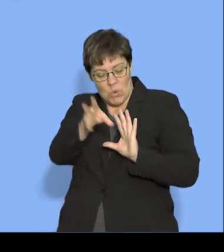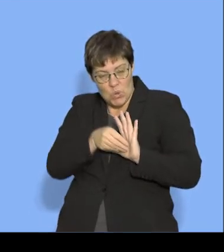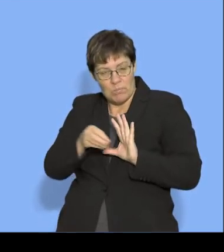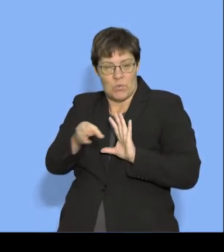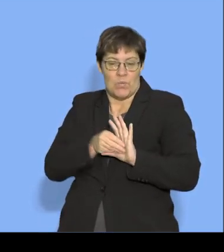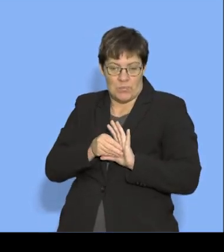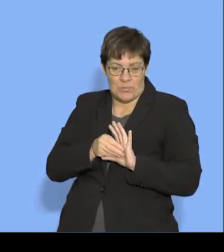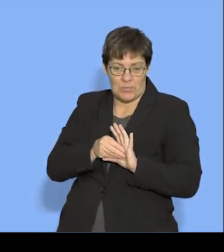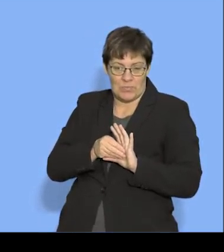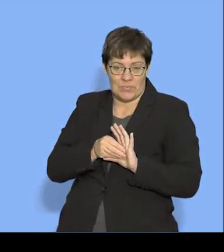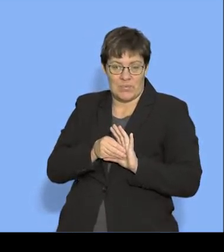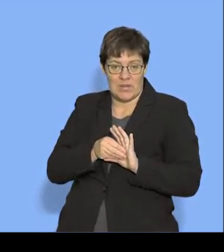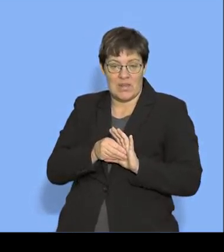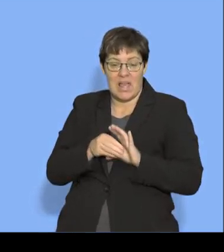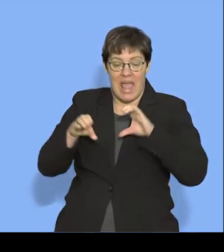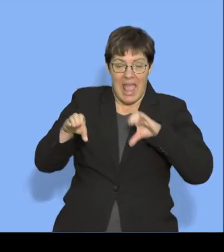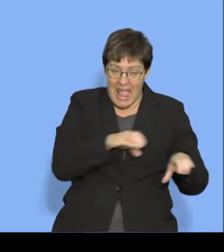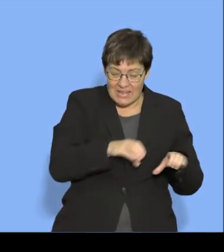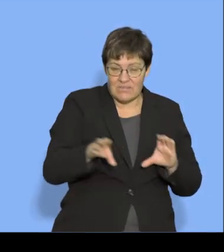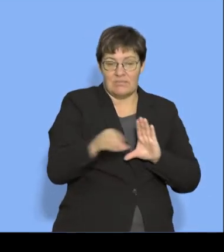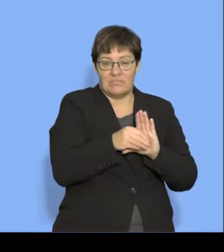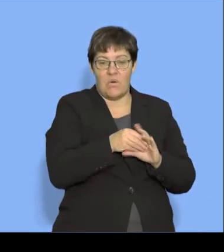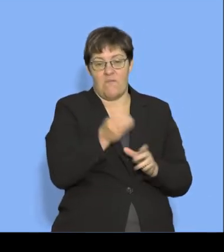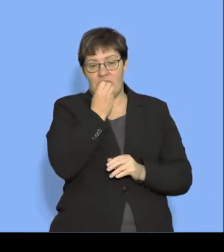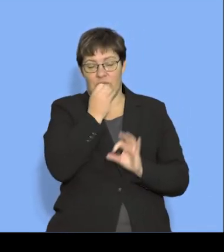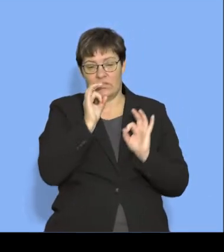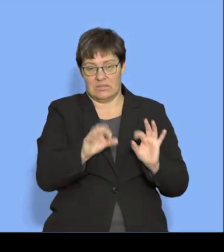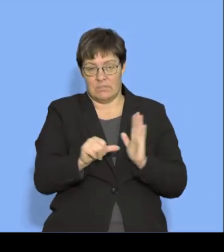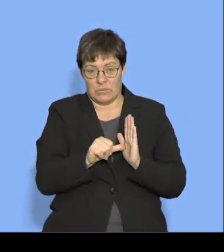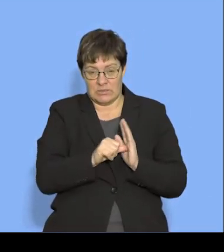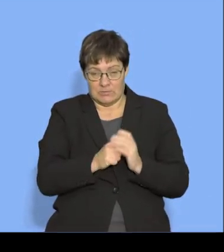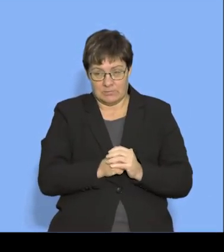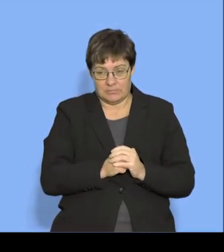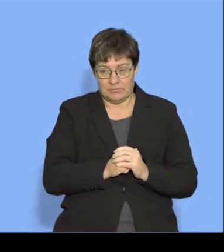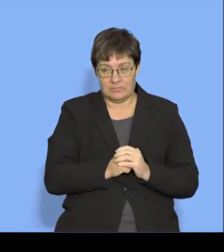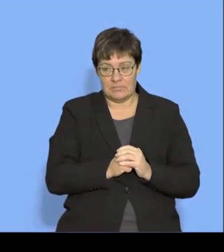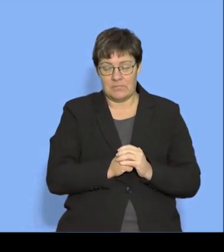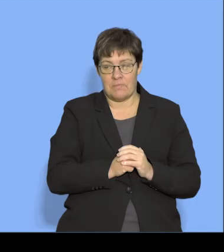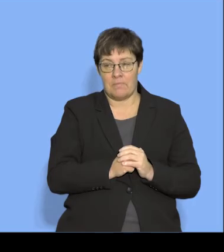efficient absorption and rapid active absorption of the nutrients.